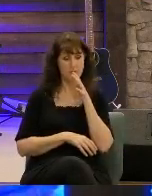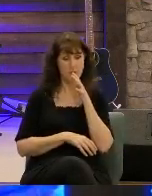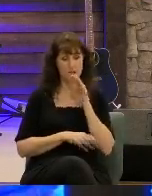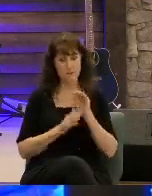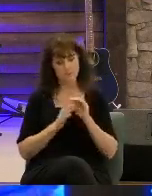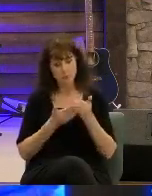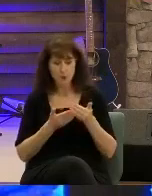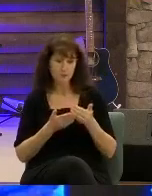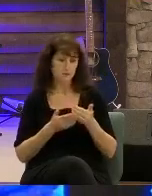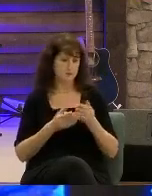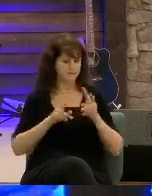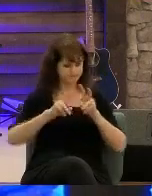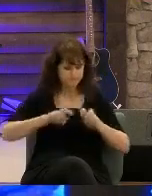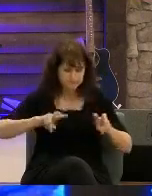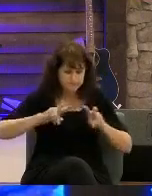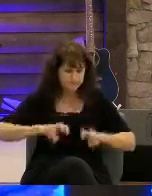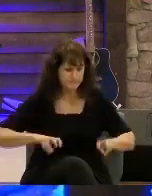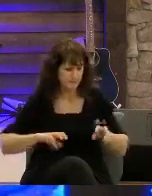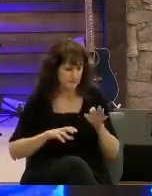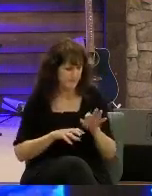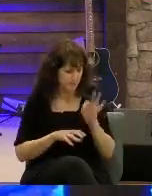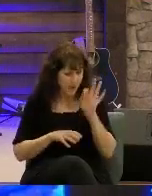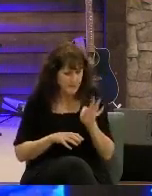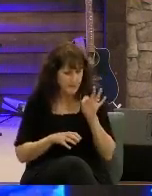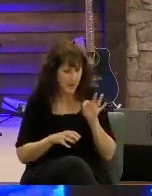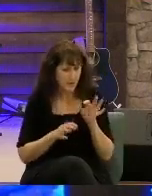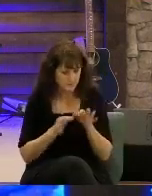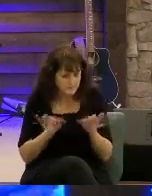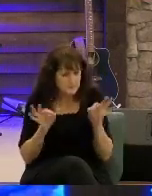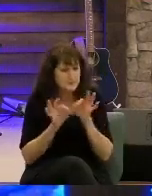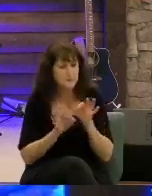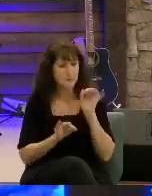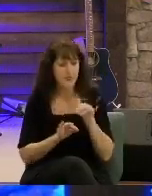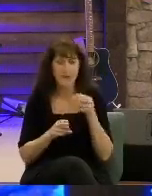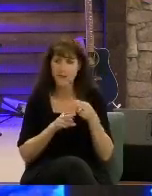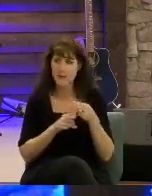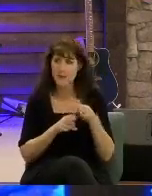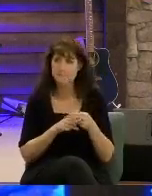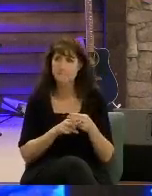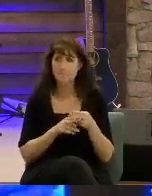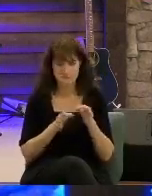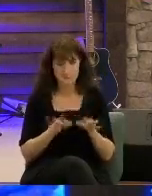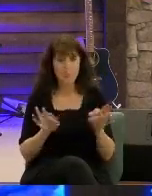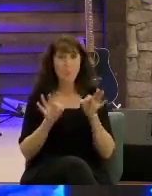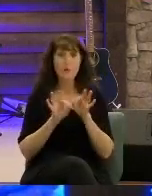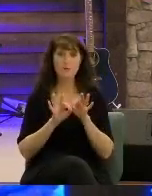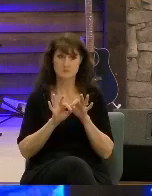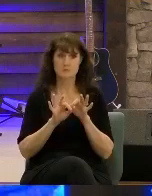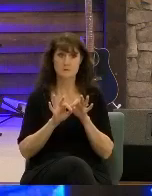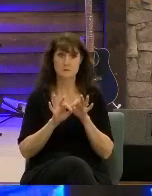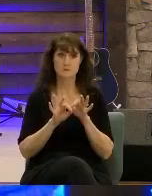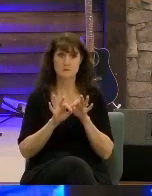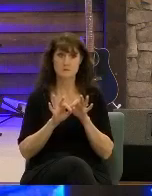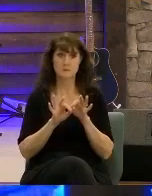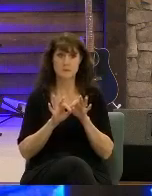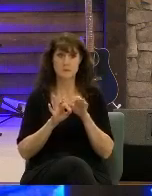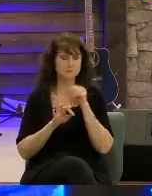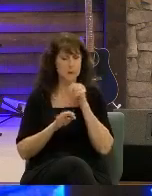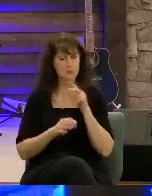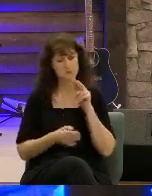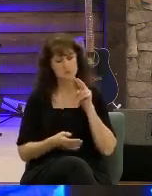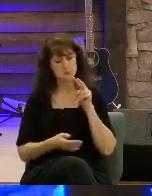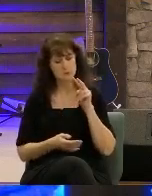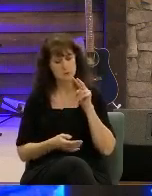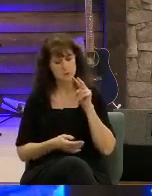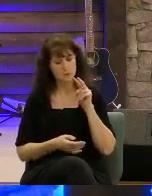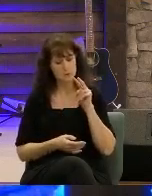books and finds out the significance of that name. It's important, right? And that you not only look at them with that